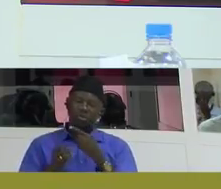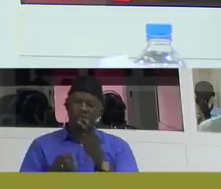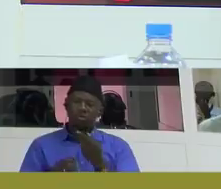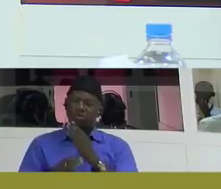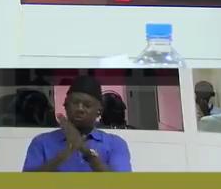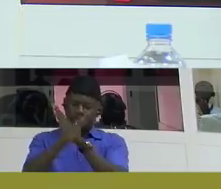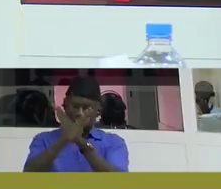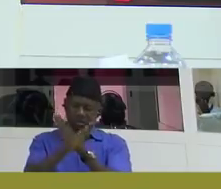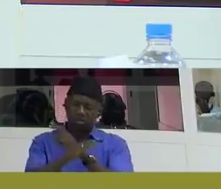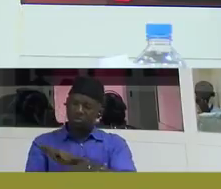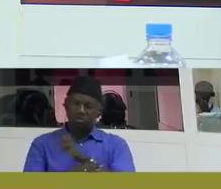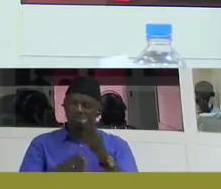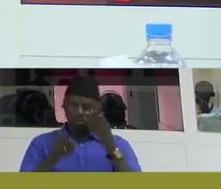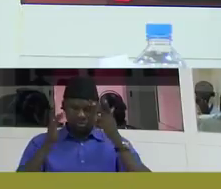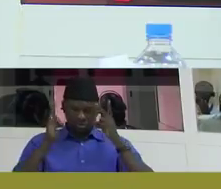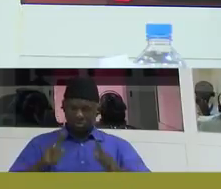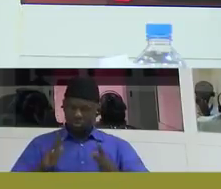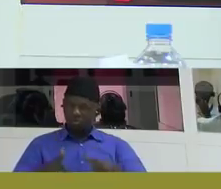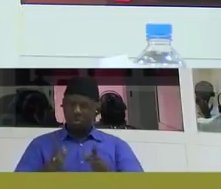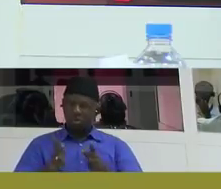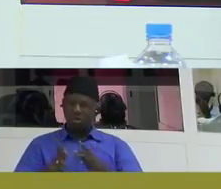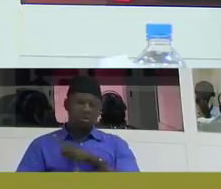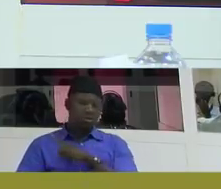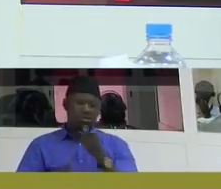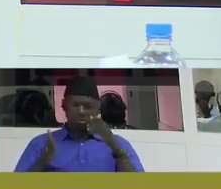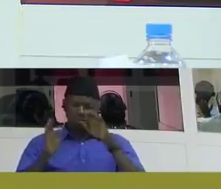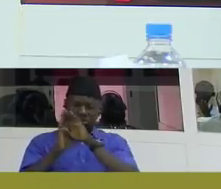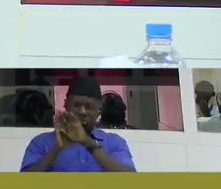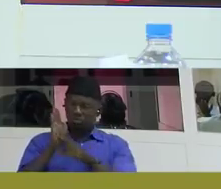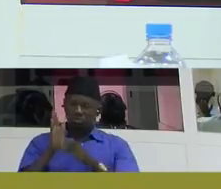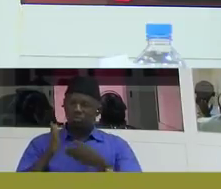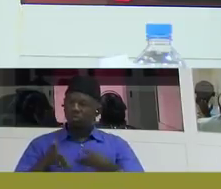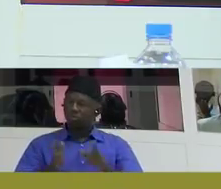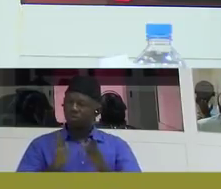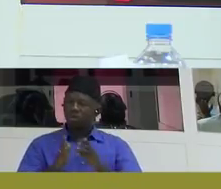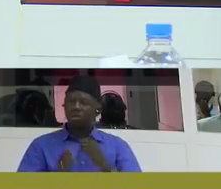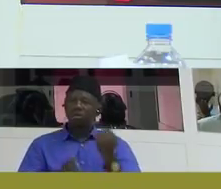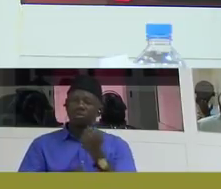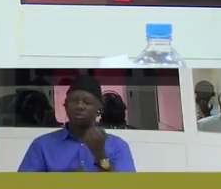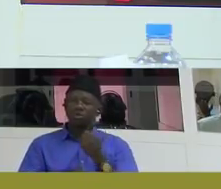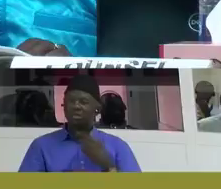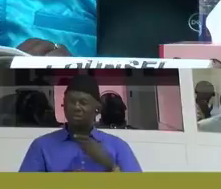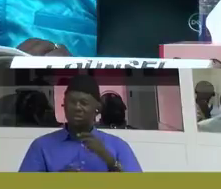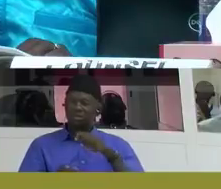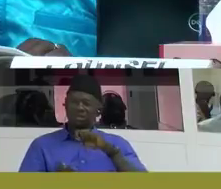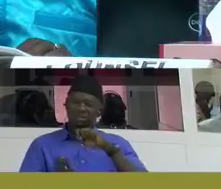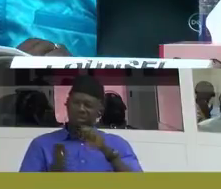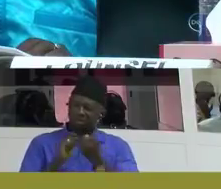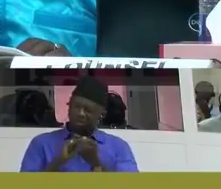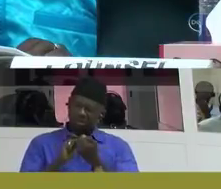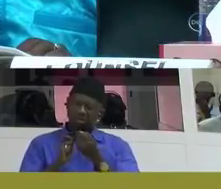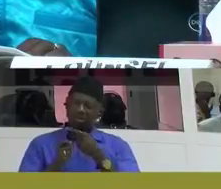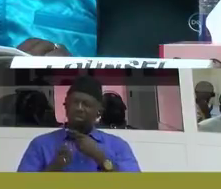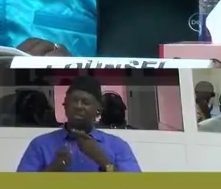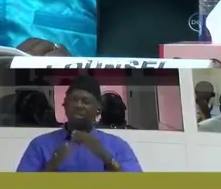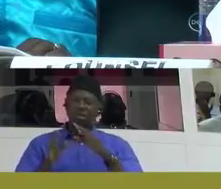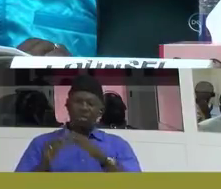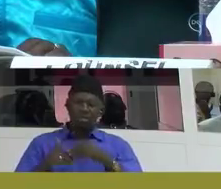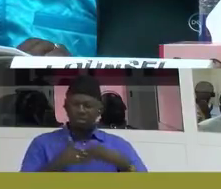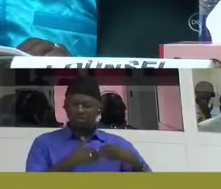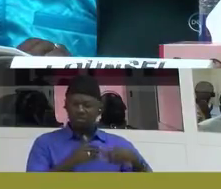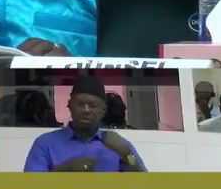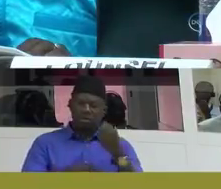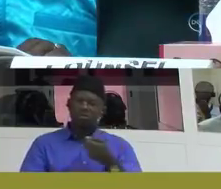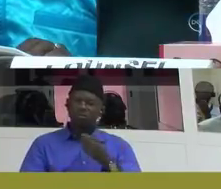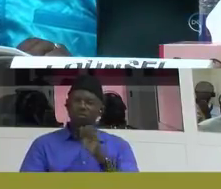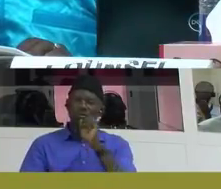unlawful, unconstitutional, because it circumscribed the exercise of your